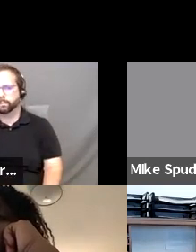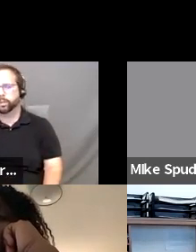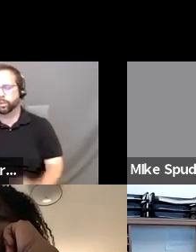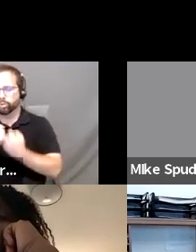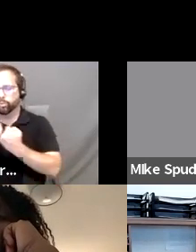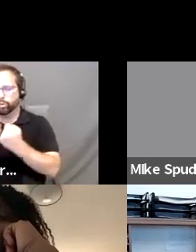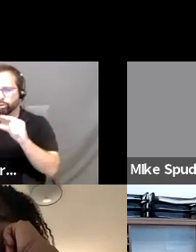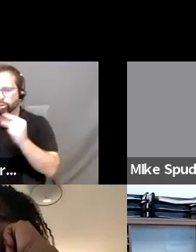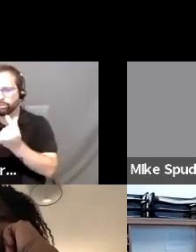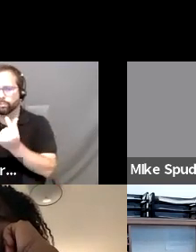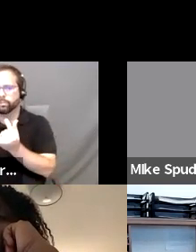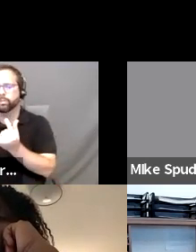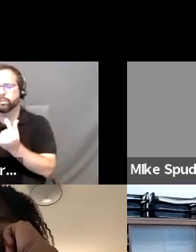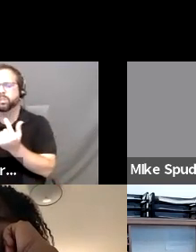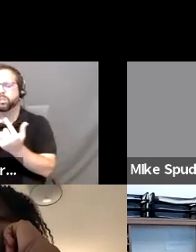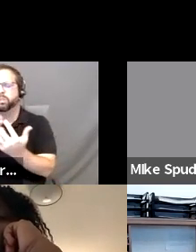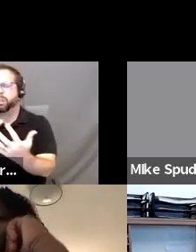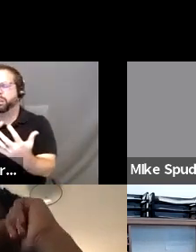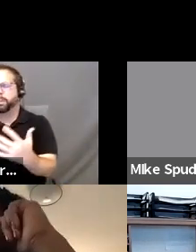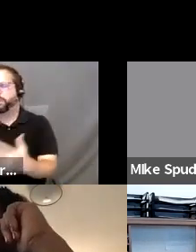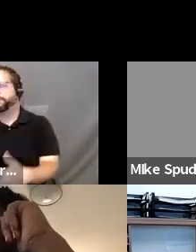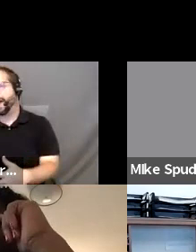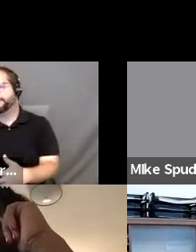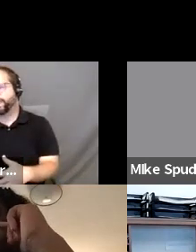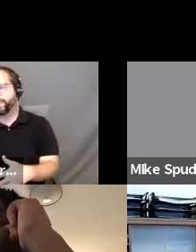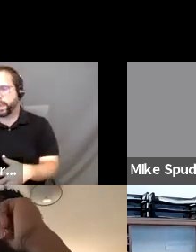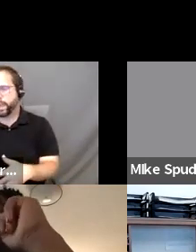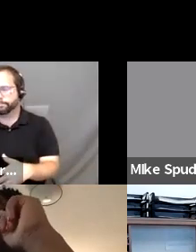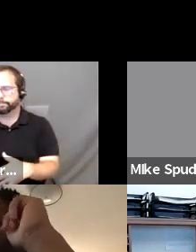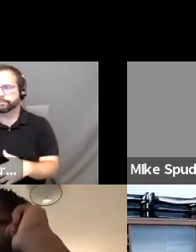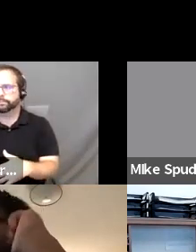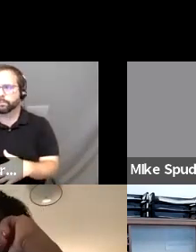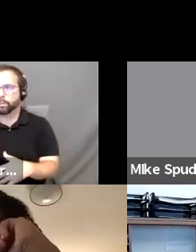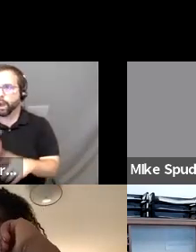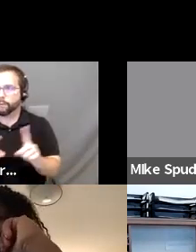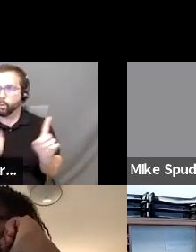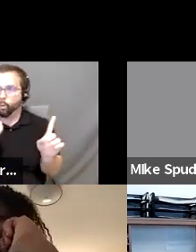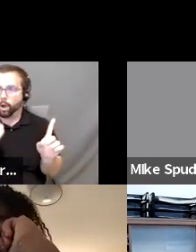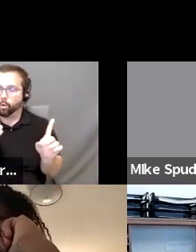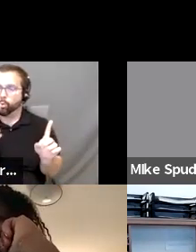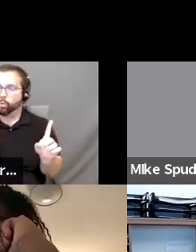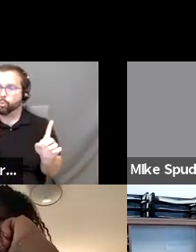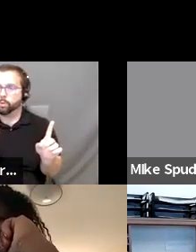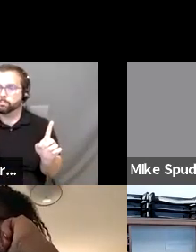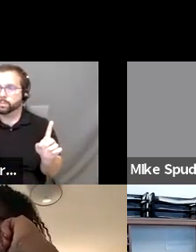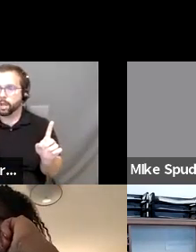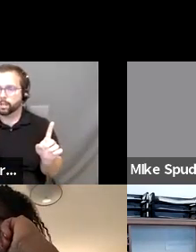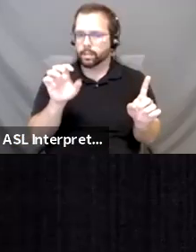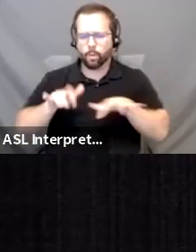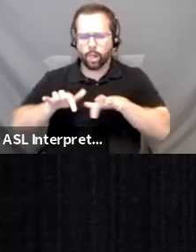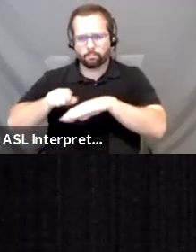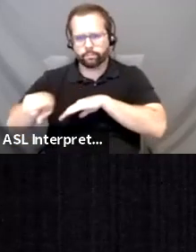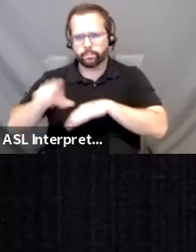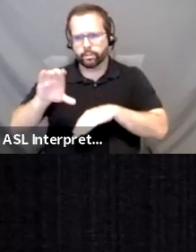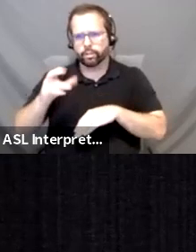one. There's only about a handful, but I did this one. It was a website called AirPano, and I can put it in the chat.